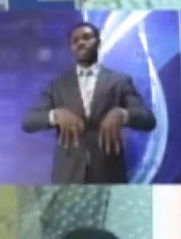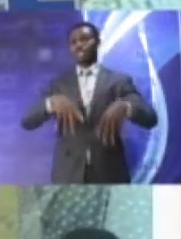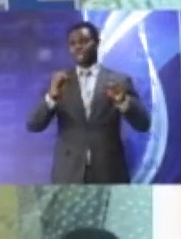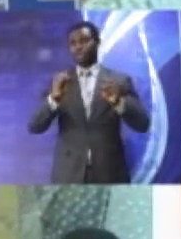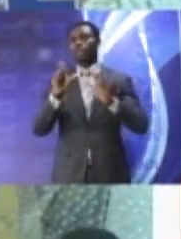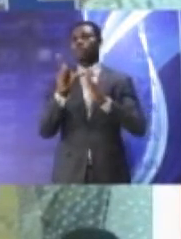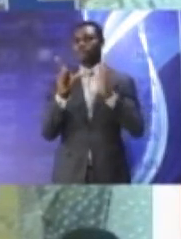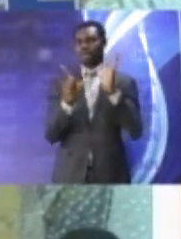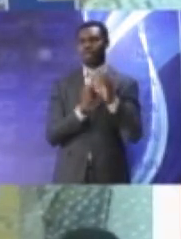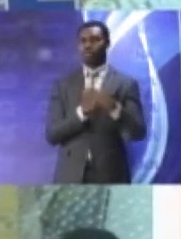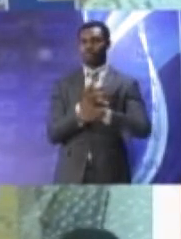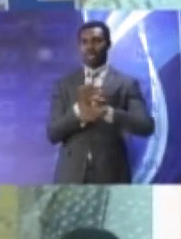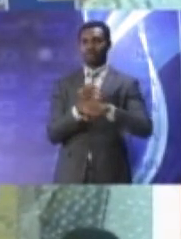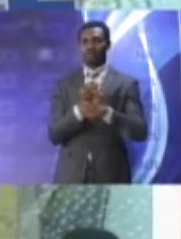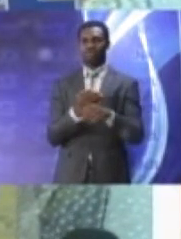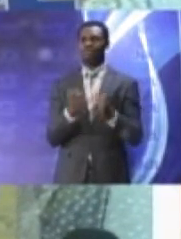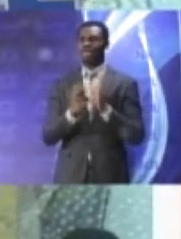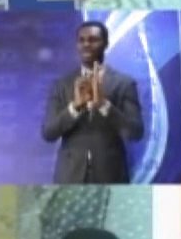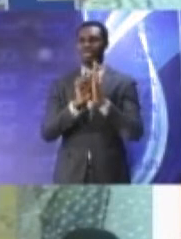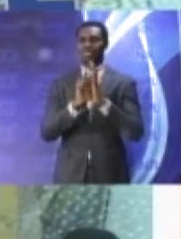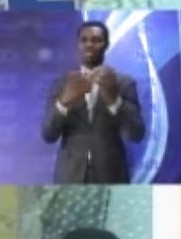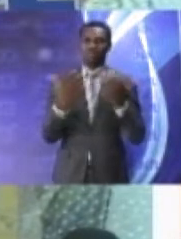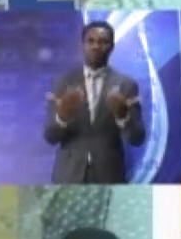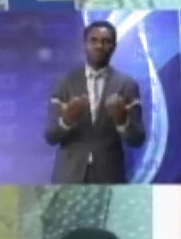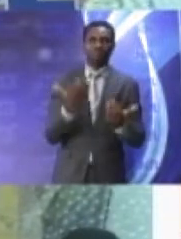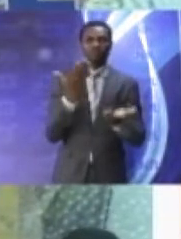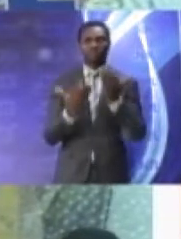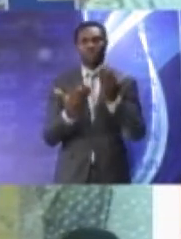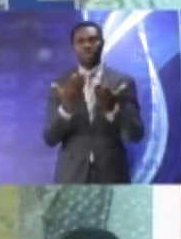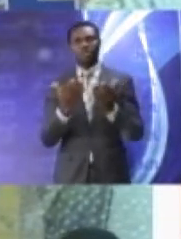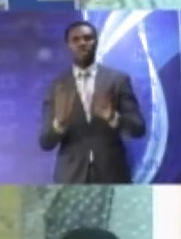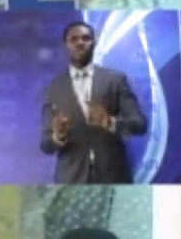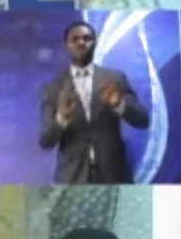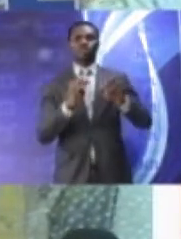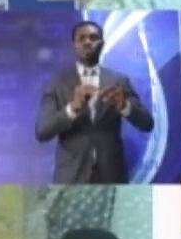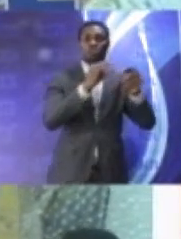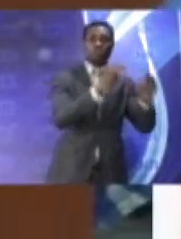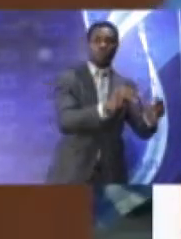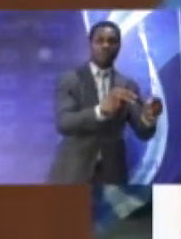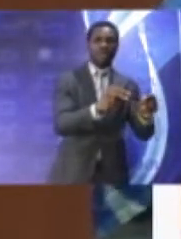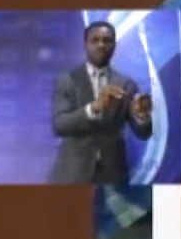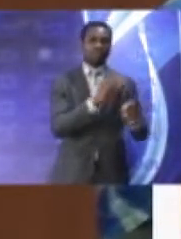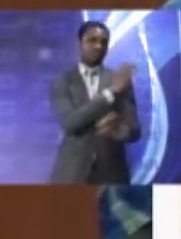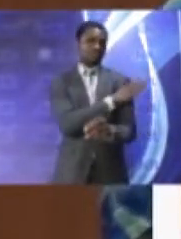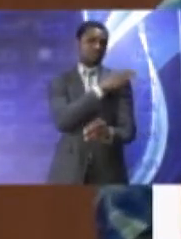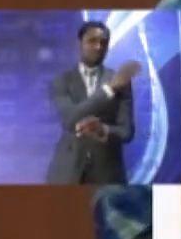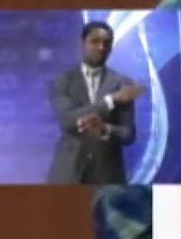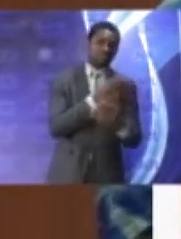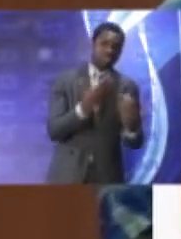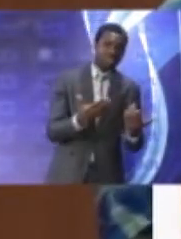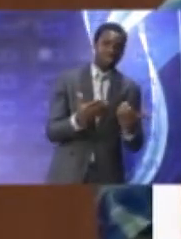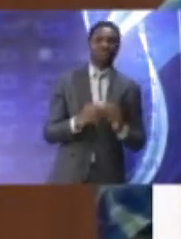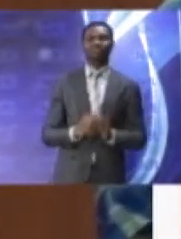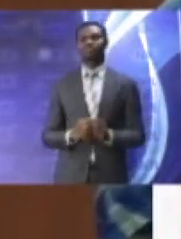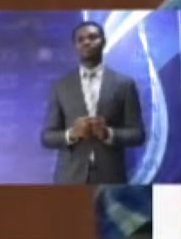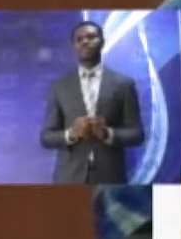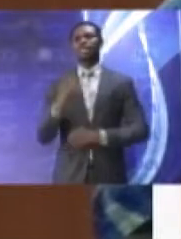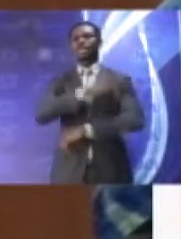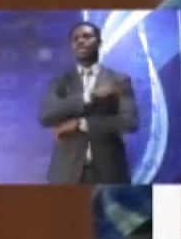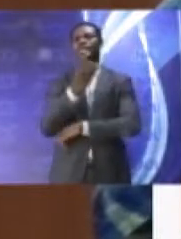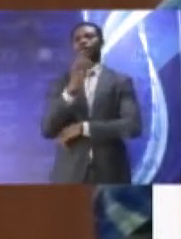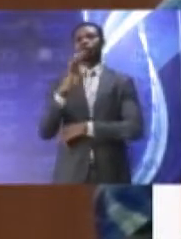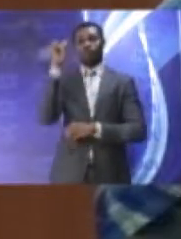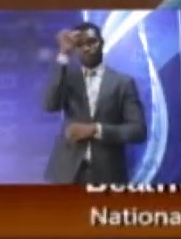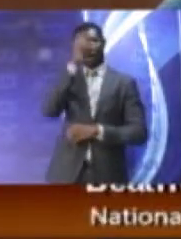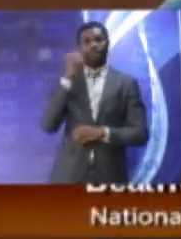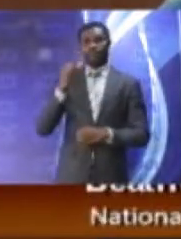initiatives include mobile clinic and one-stop over center. The Day of the African Child